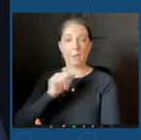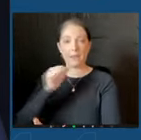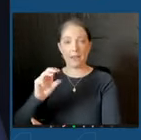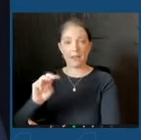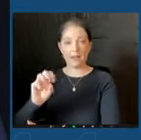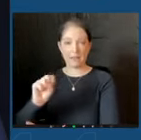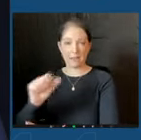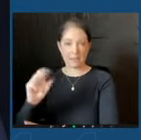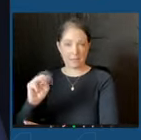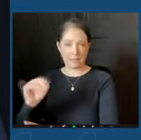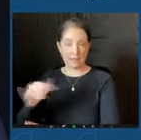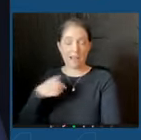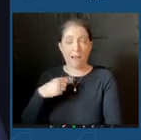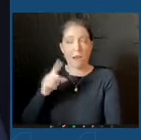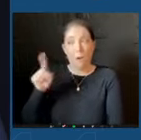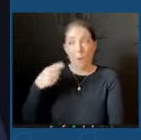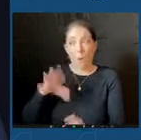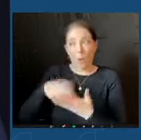he died.